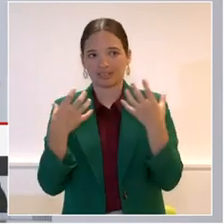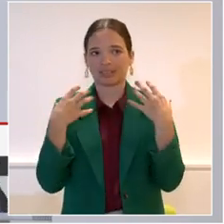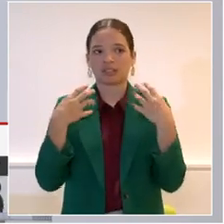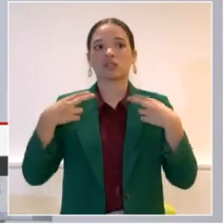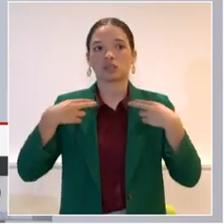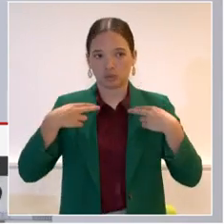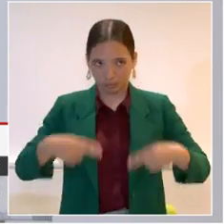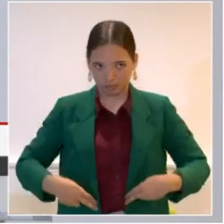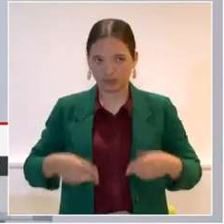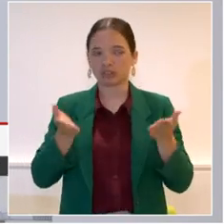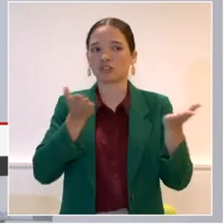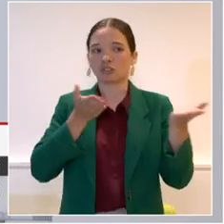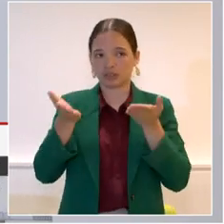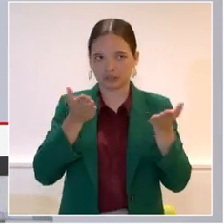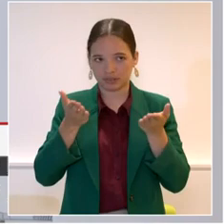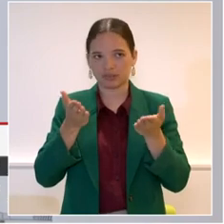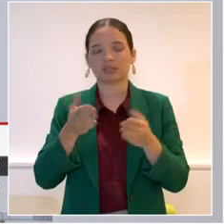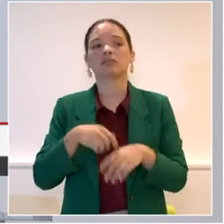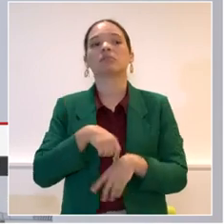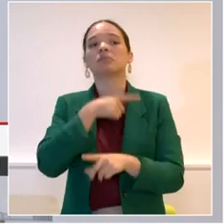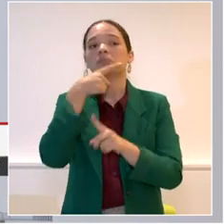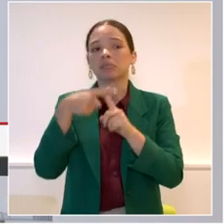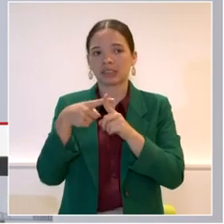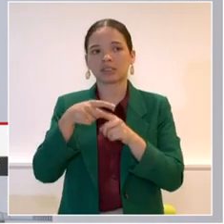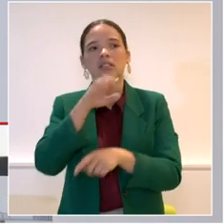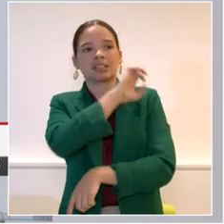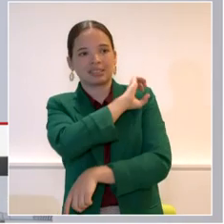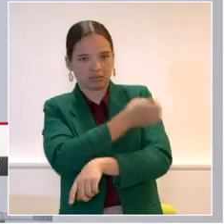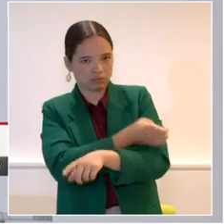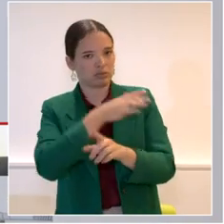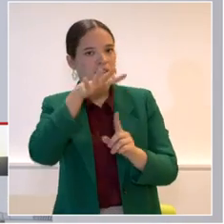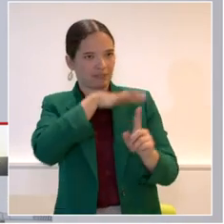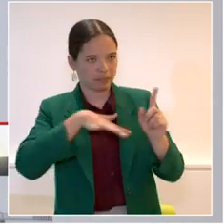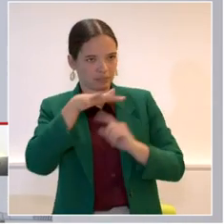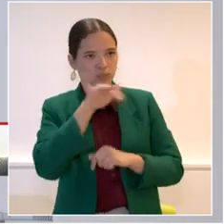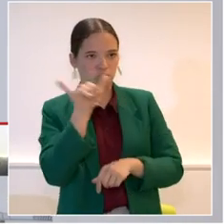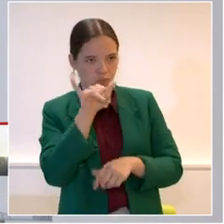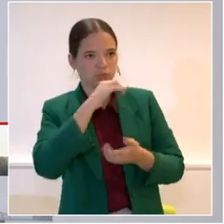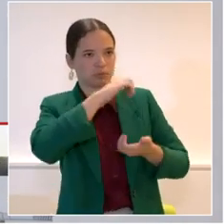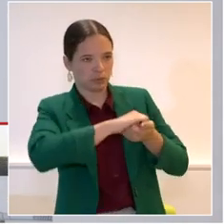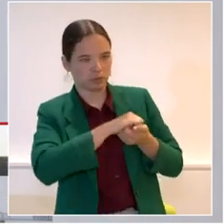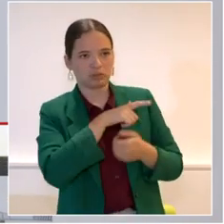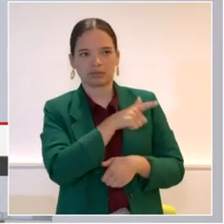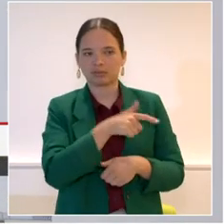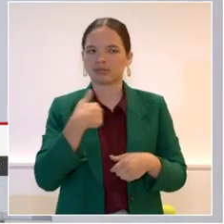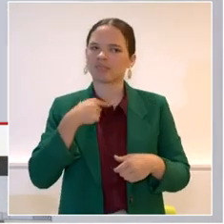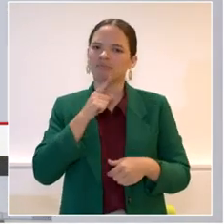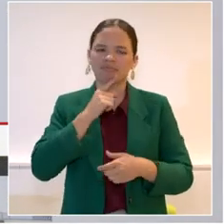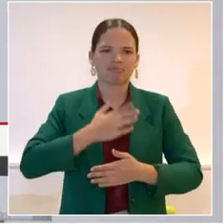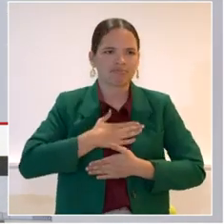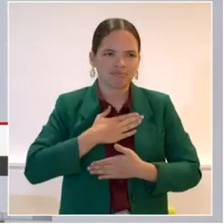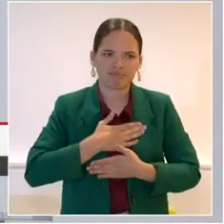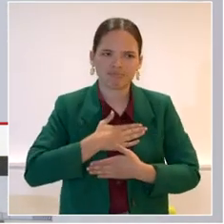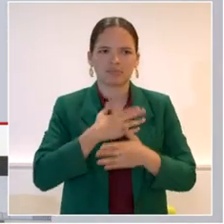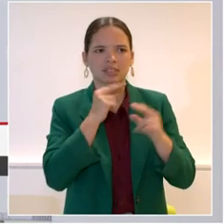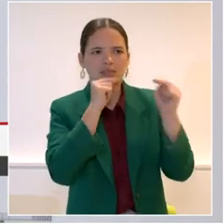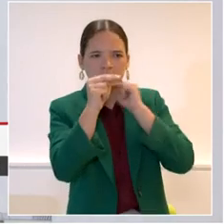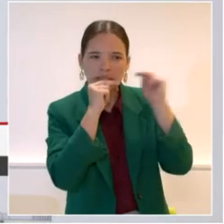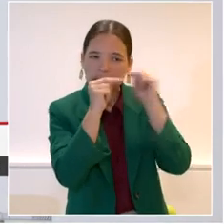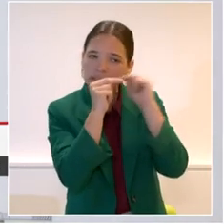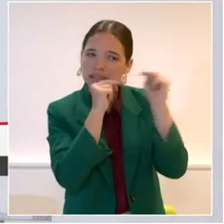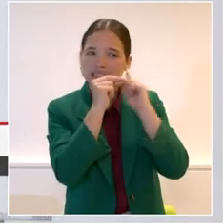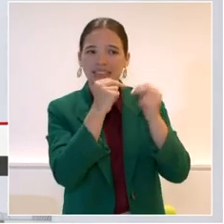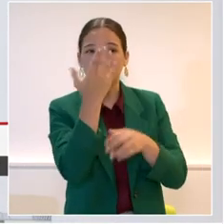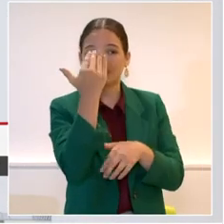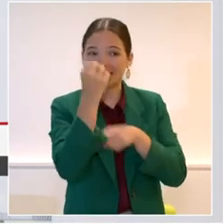Environment on this project today. We are pleased to have negotiated the 15-year lease with Hamilfar